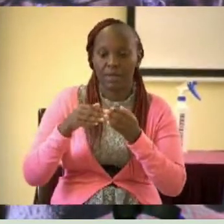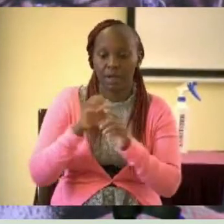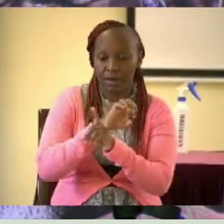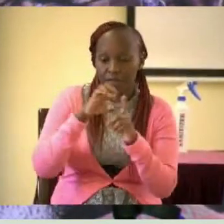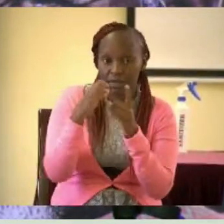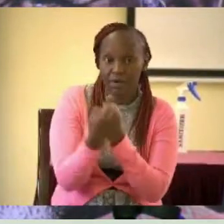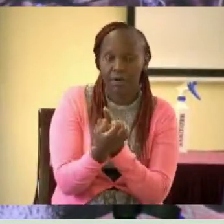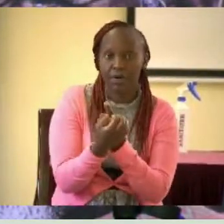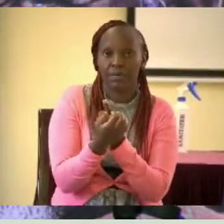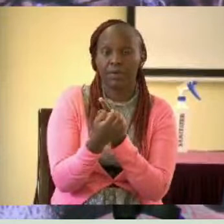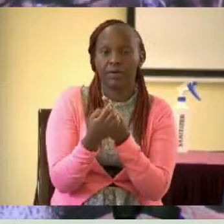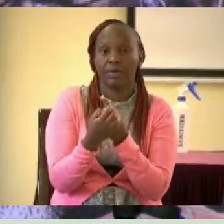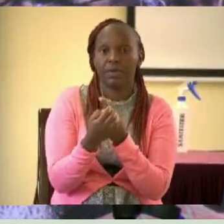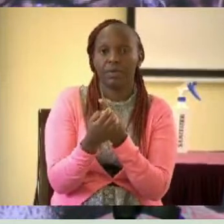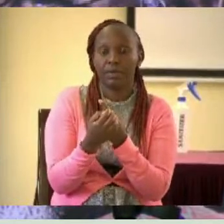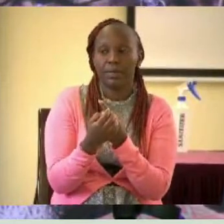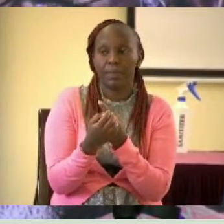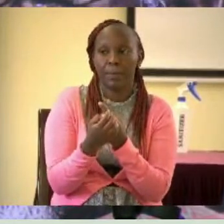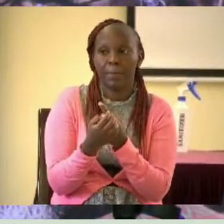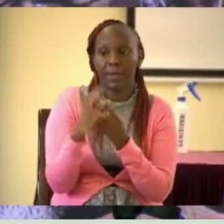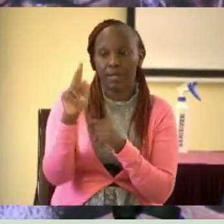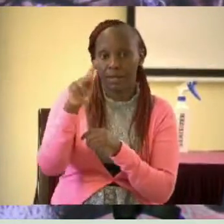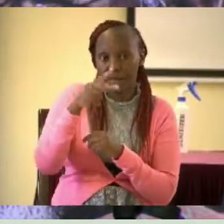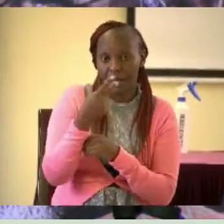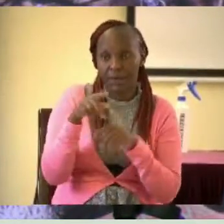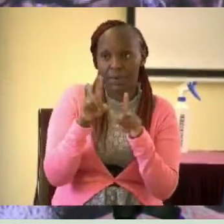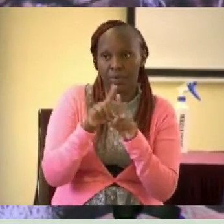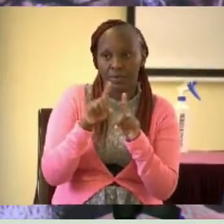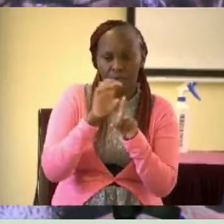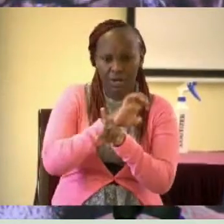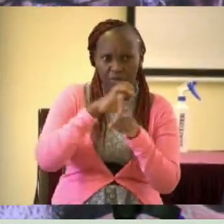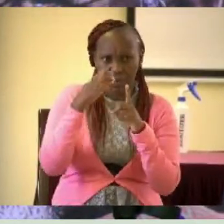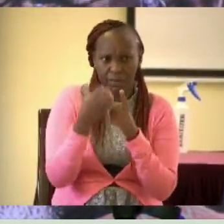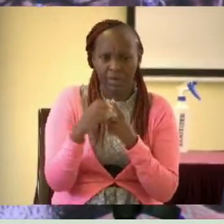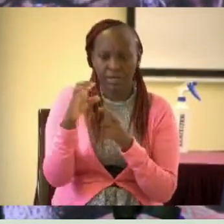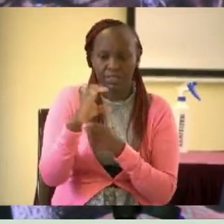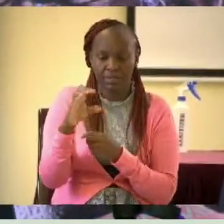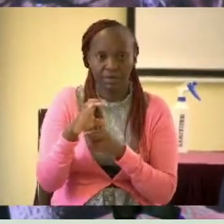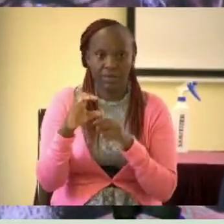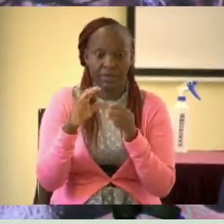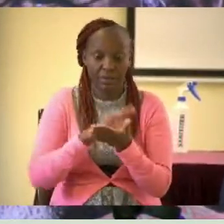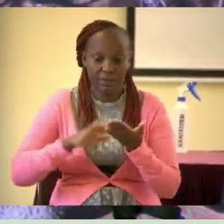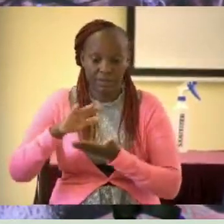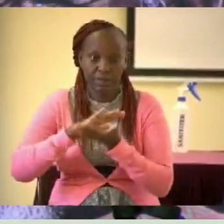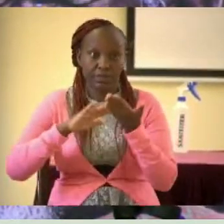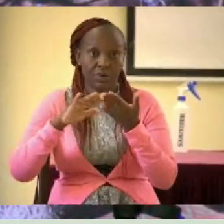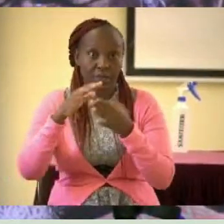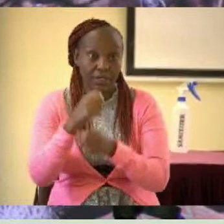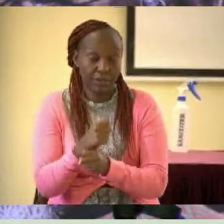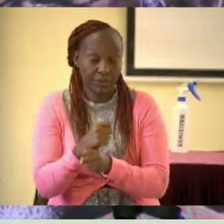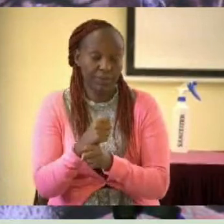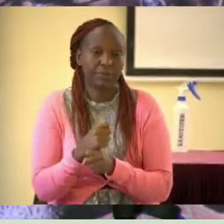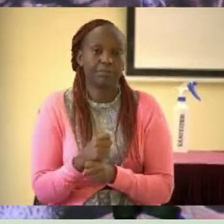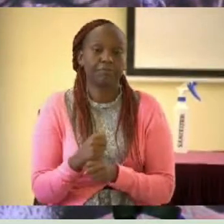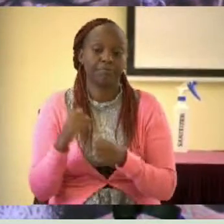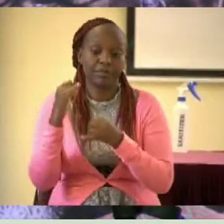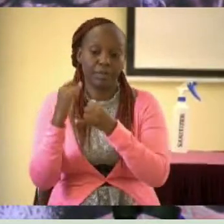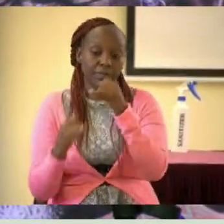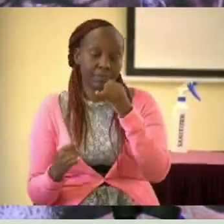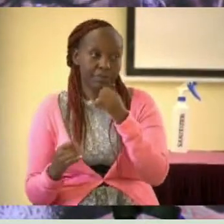therefore promoting and enabling civic space for organizations. And